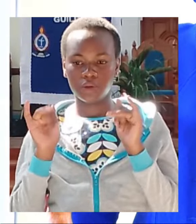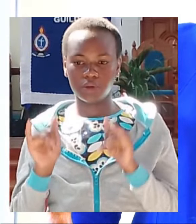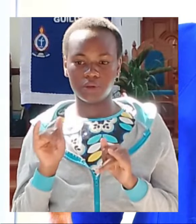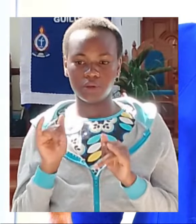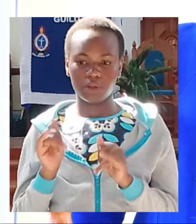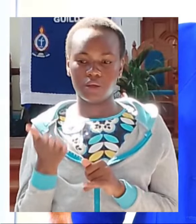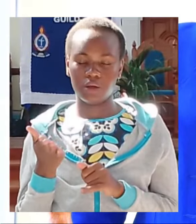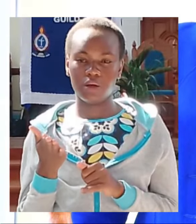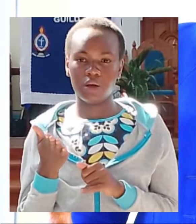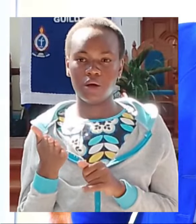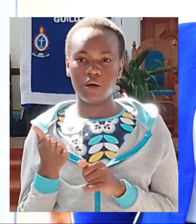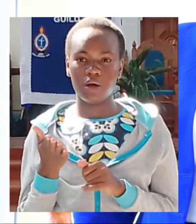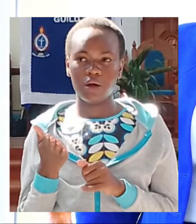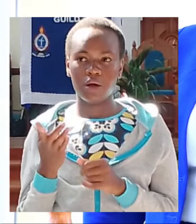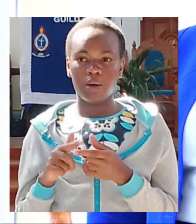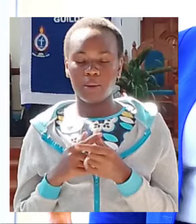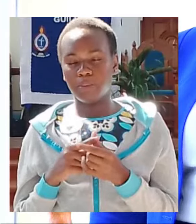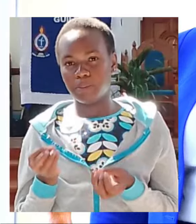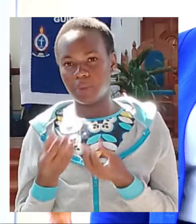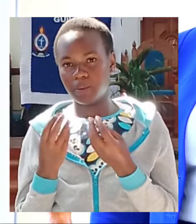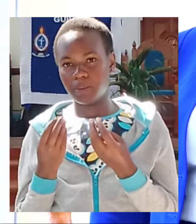in, there are so many options.